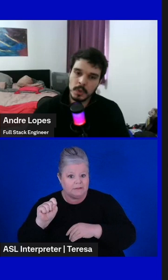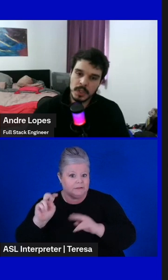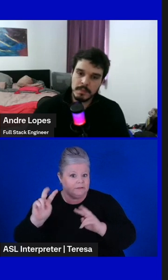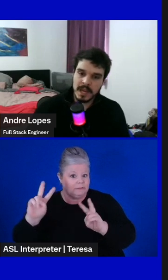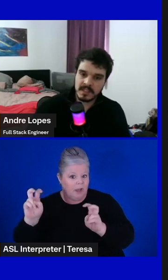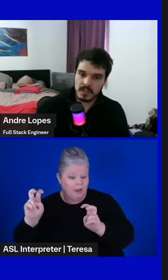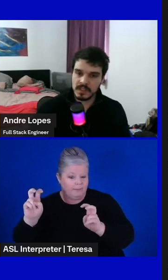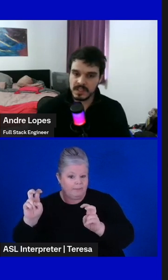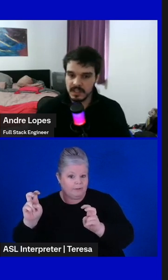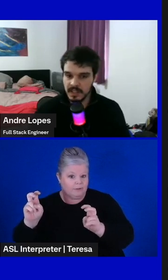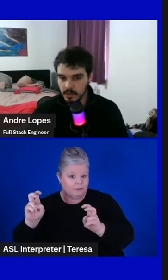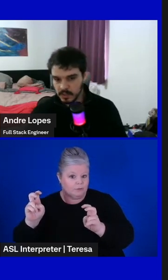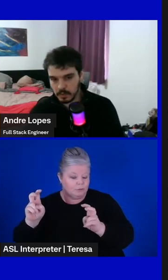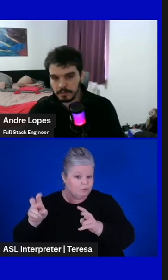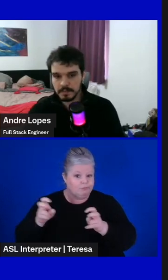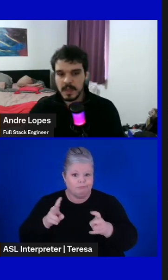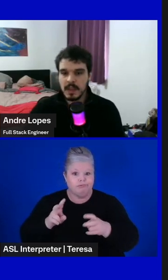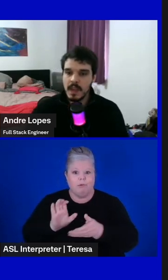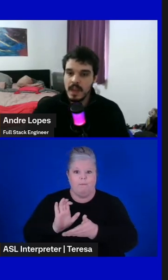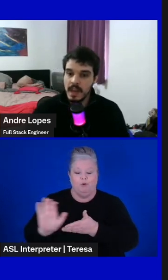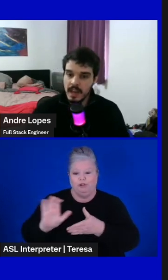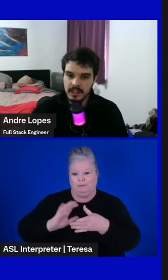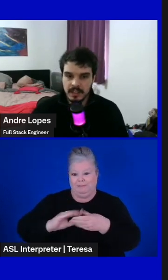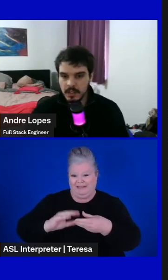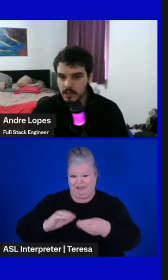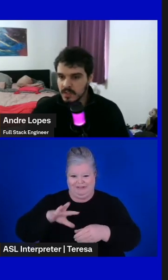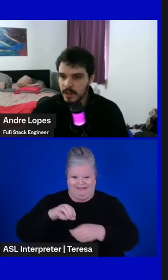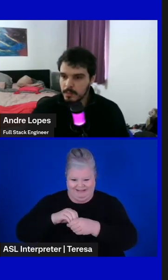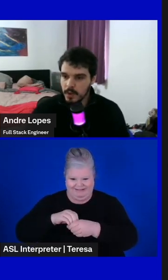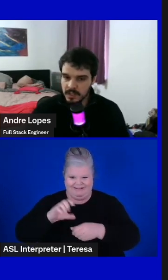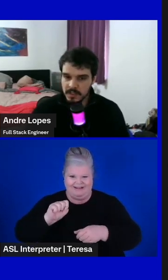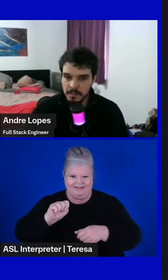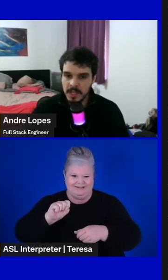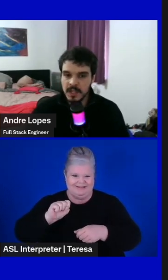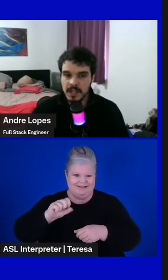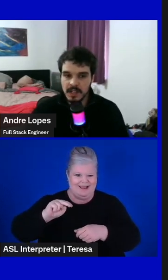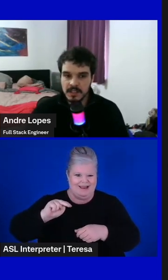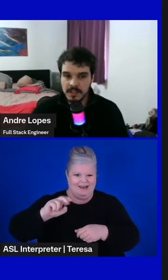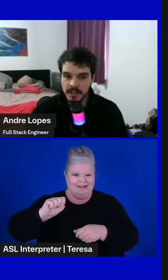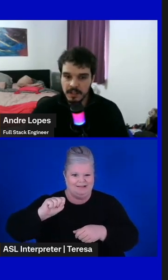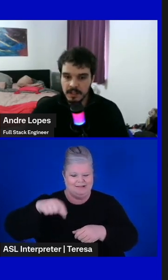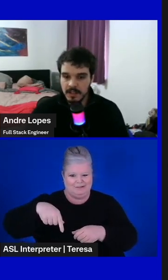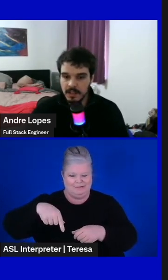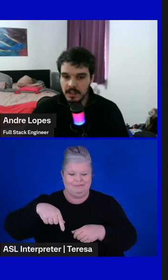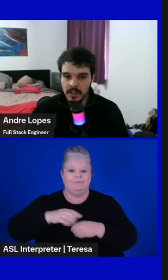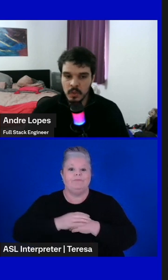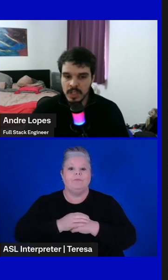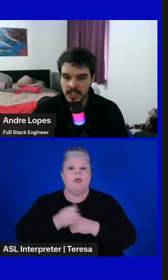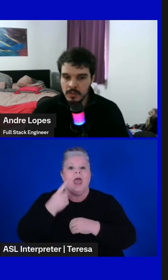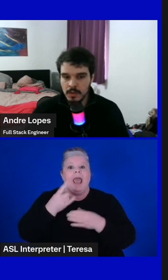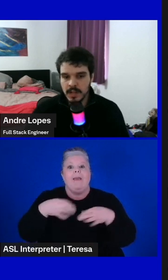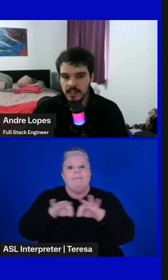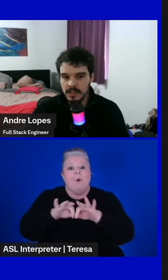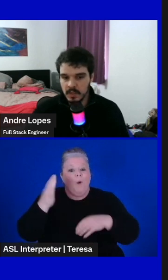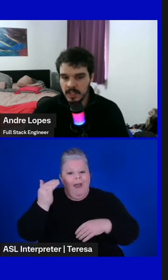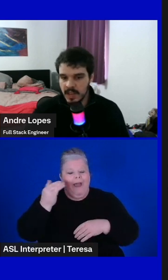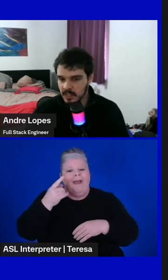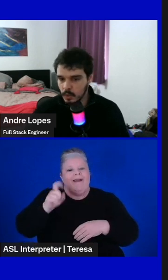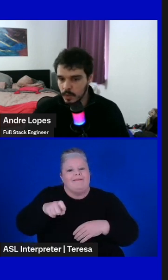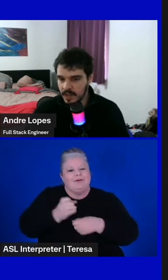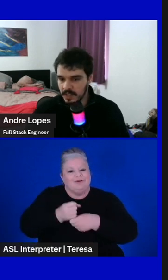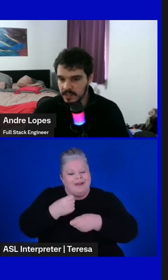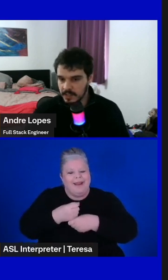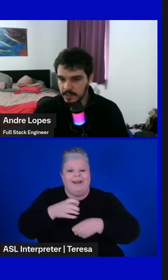to push messages inside the SQS queue. And here also is very important because you need to create